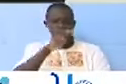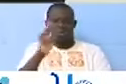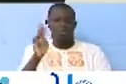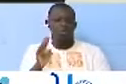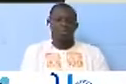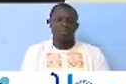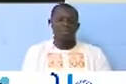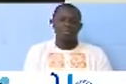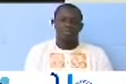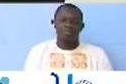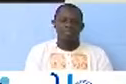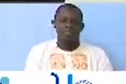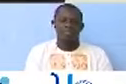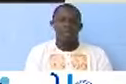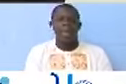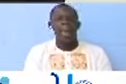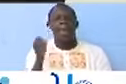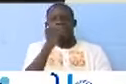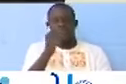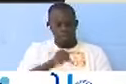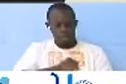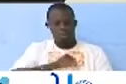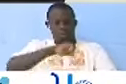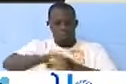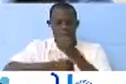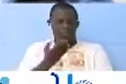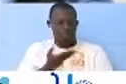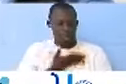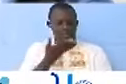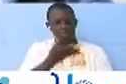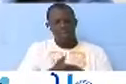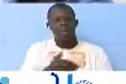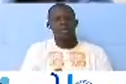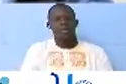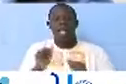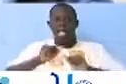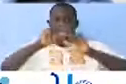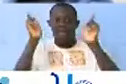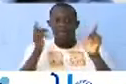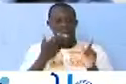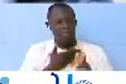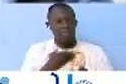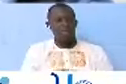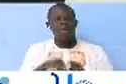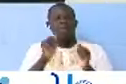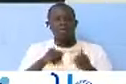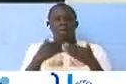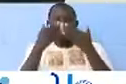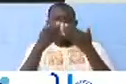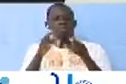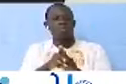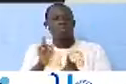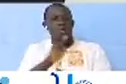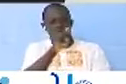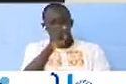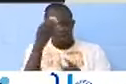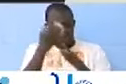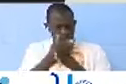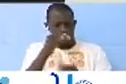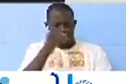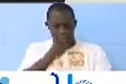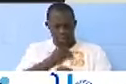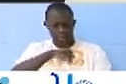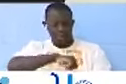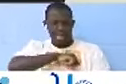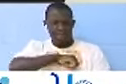yene awka amon fa. Because his wife is here awka she's still alive. And can you tell us what you believe was the cause of his death? Sai fo sa fo